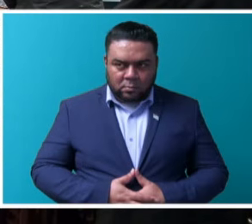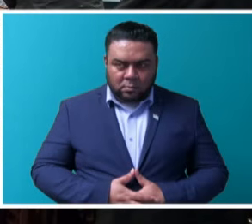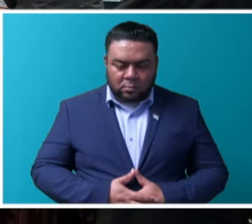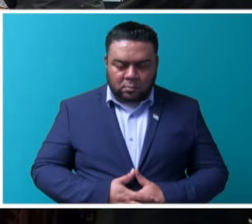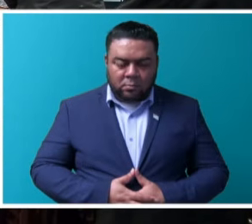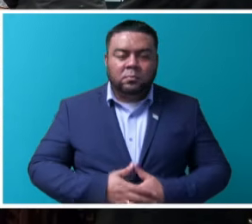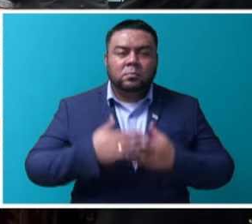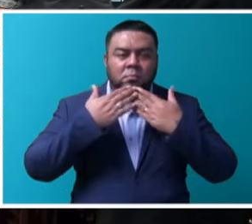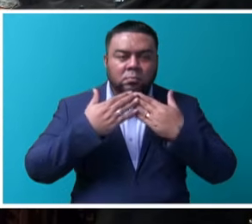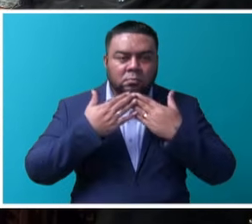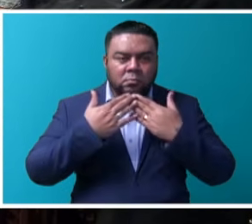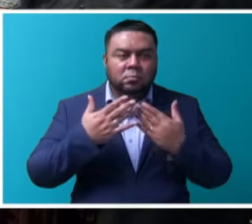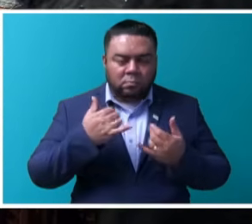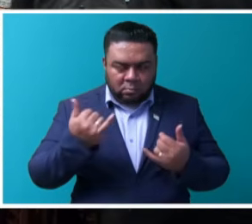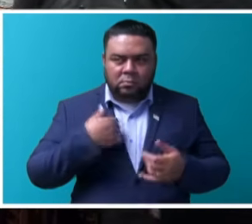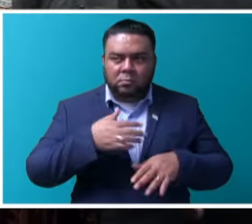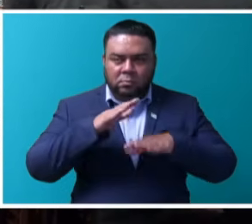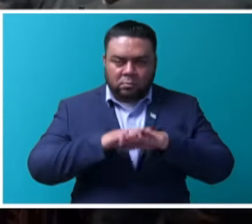Thank you. You may now be seated.